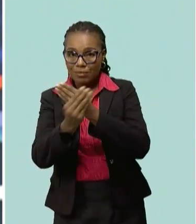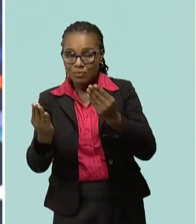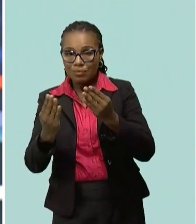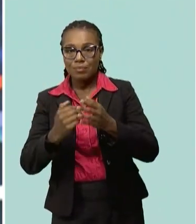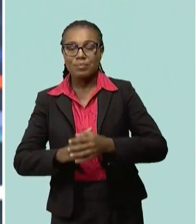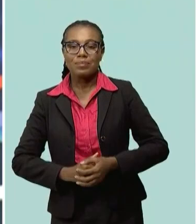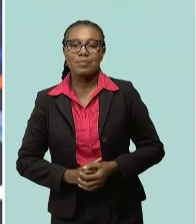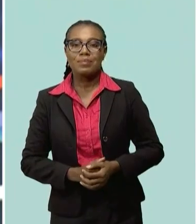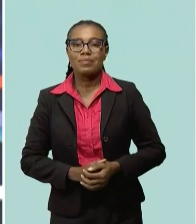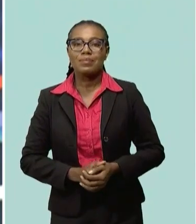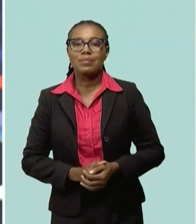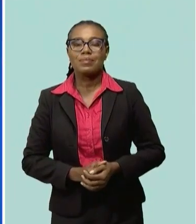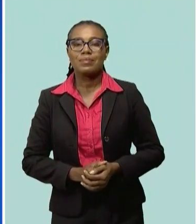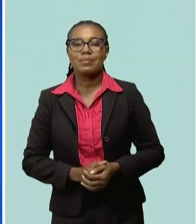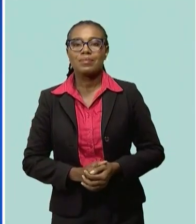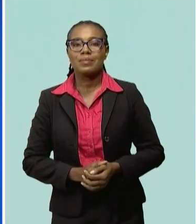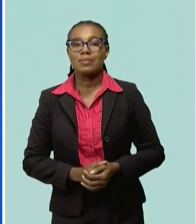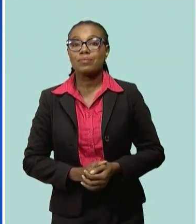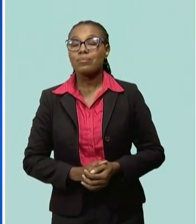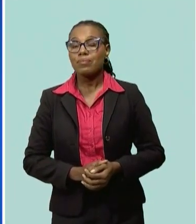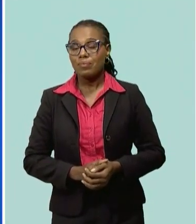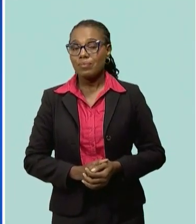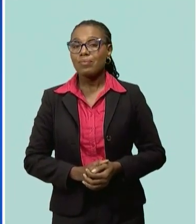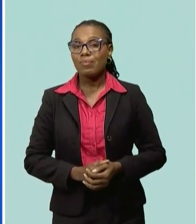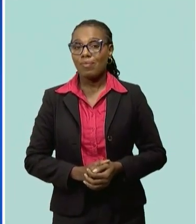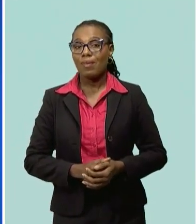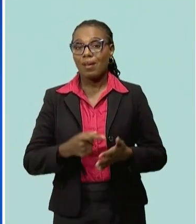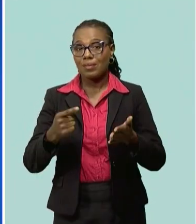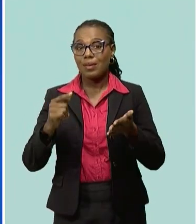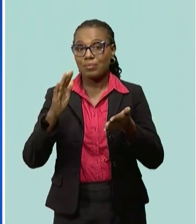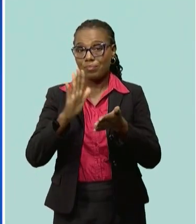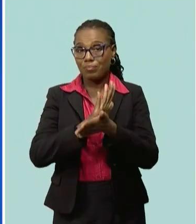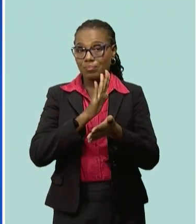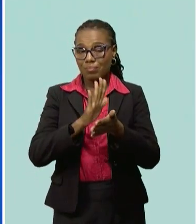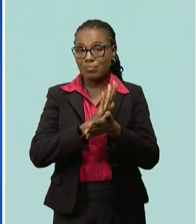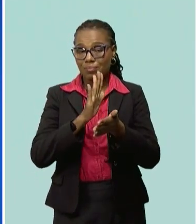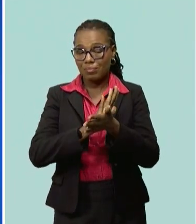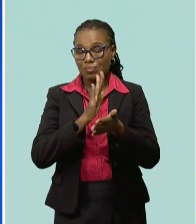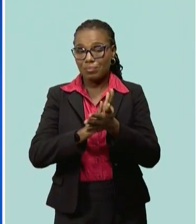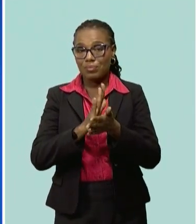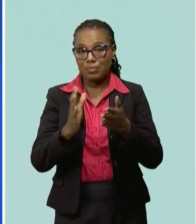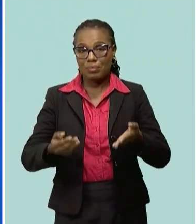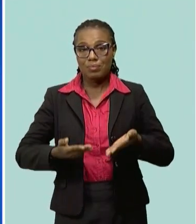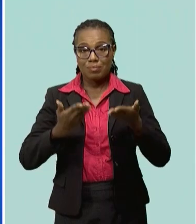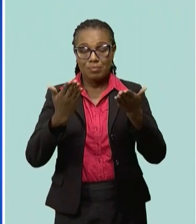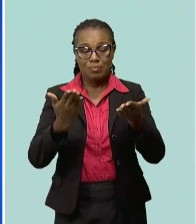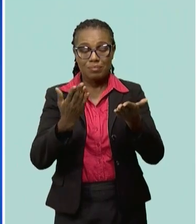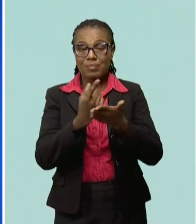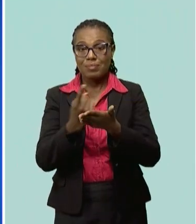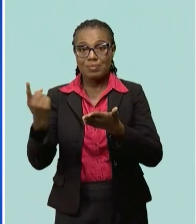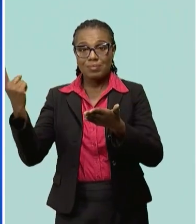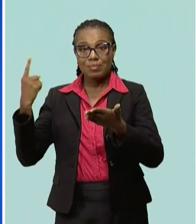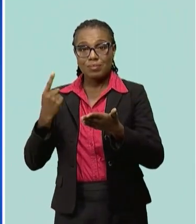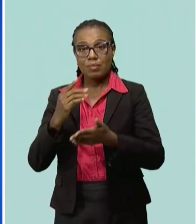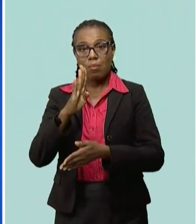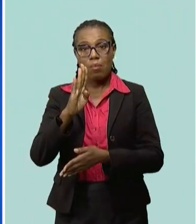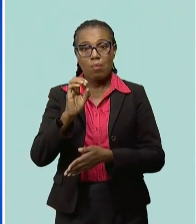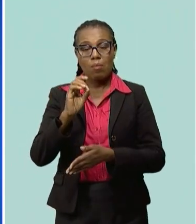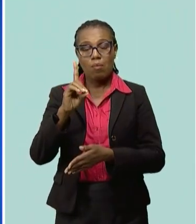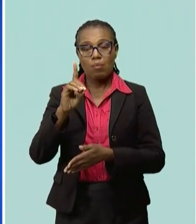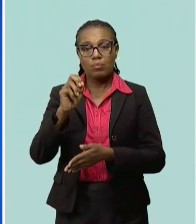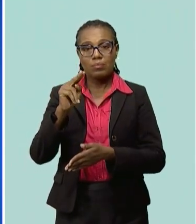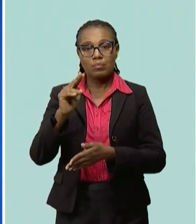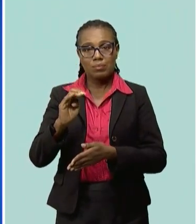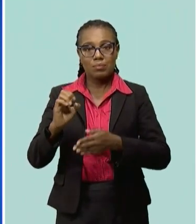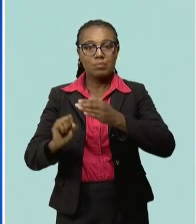briefing. The ratification of a paper that we brought just last week in relation to Bawden's Bridge. I